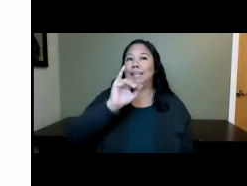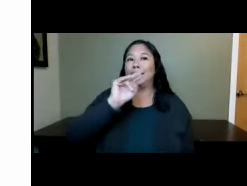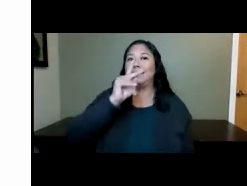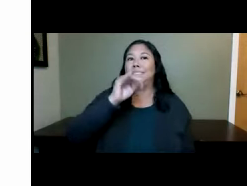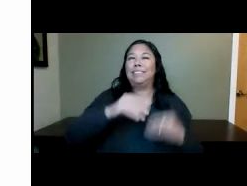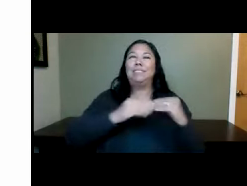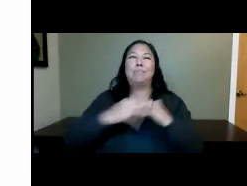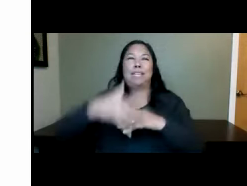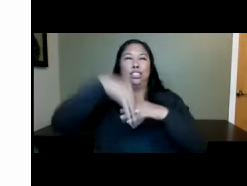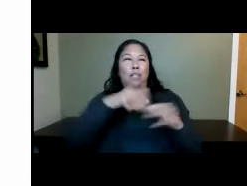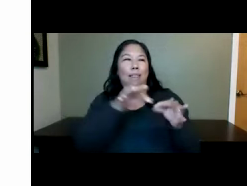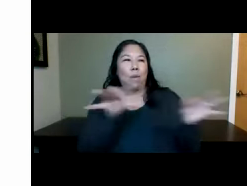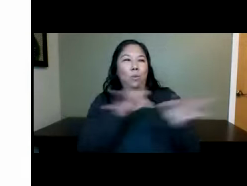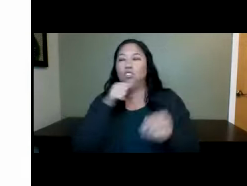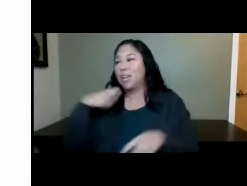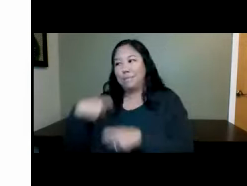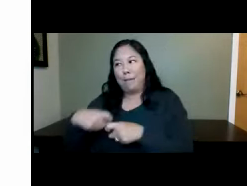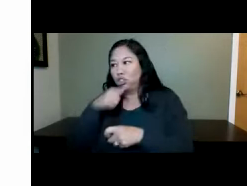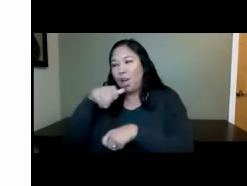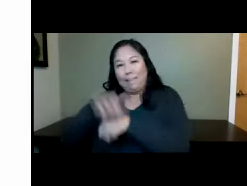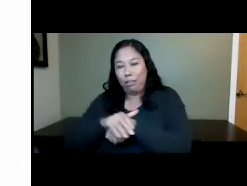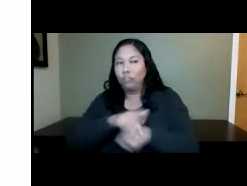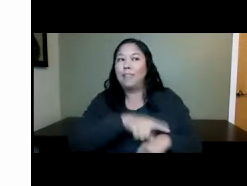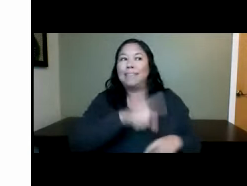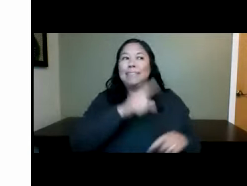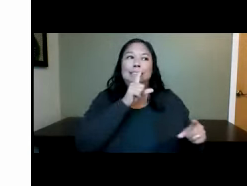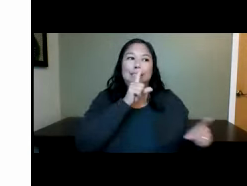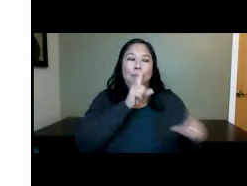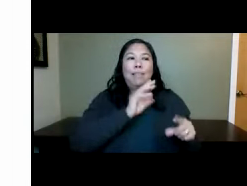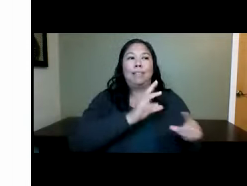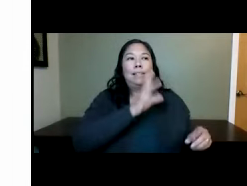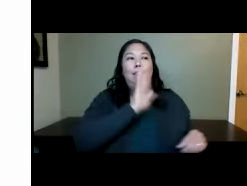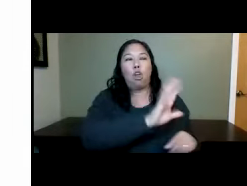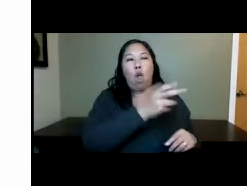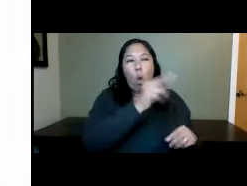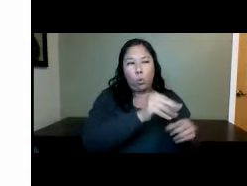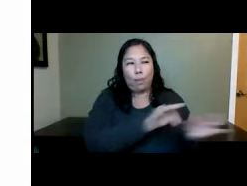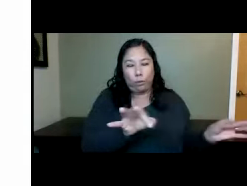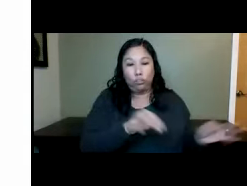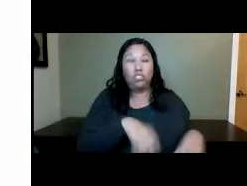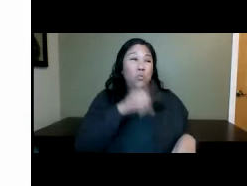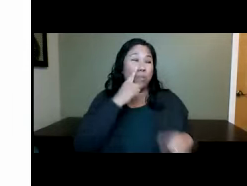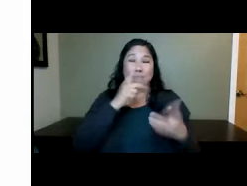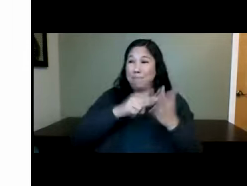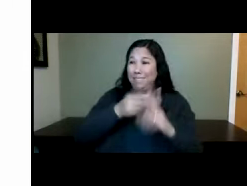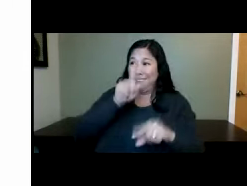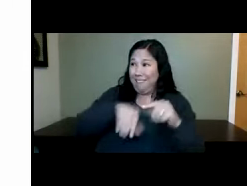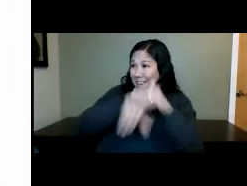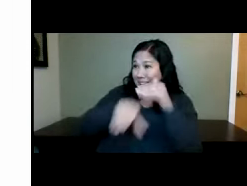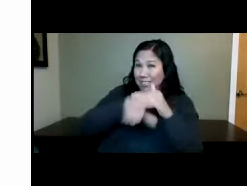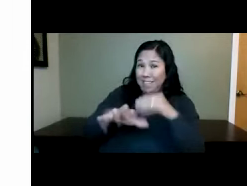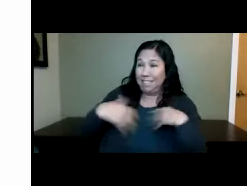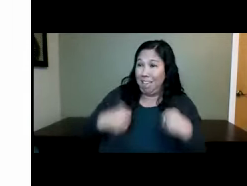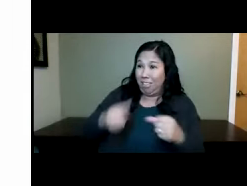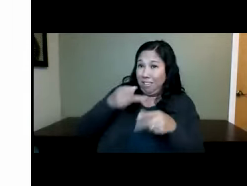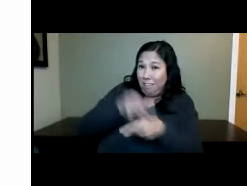English. So there are a lot of limitations in terms to what people can or can't access based on their preferred language or whatever language